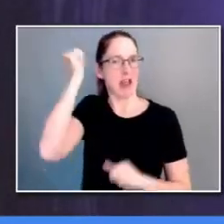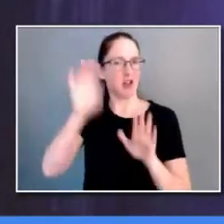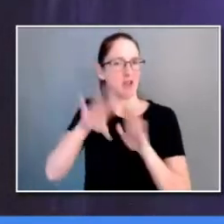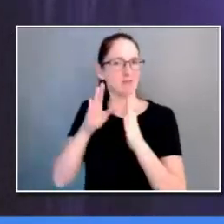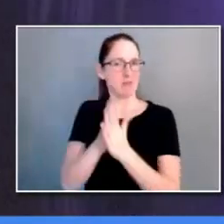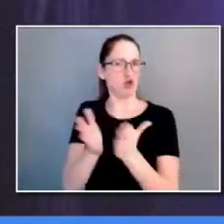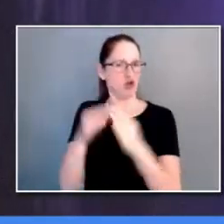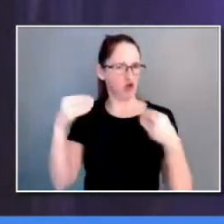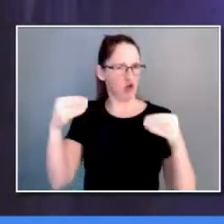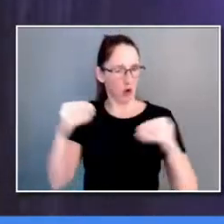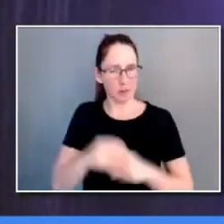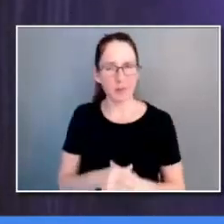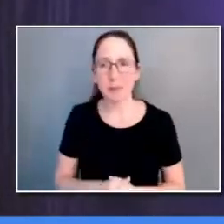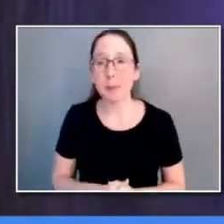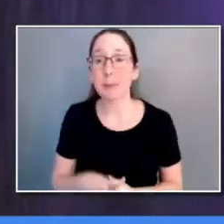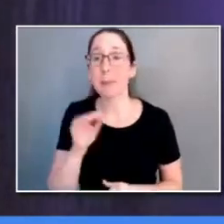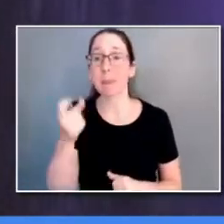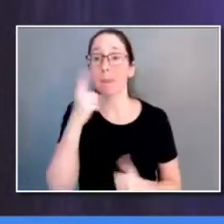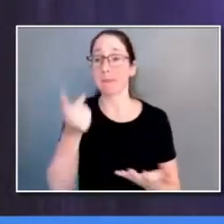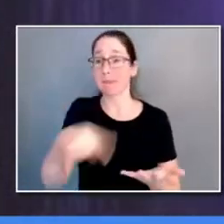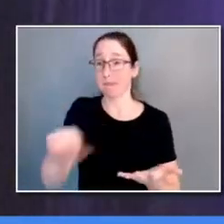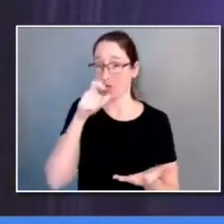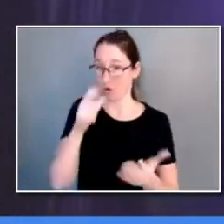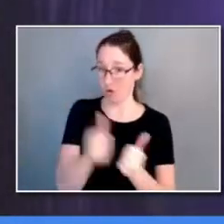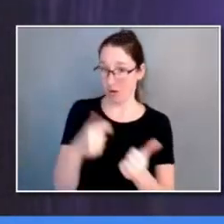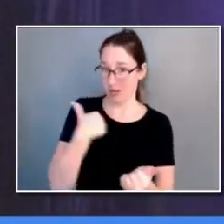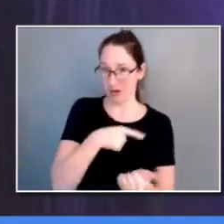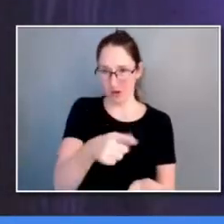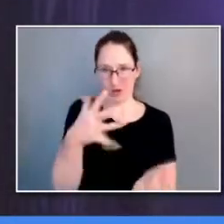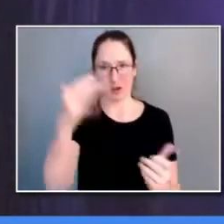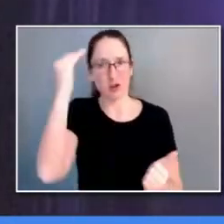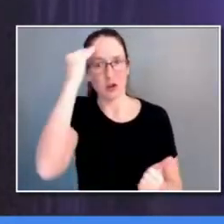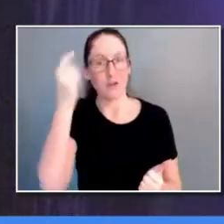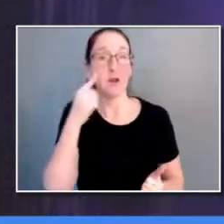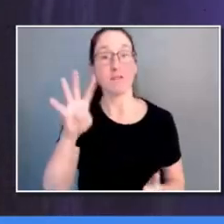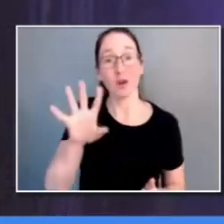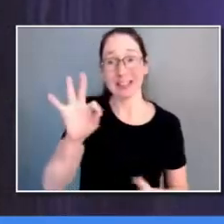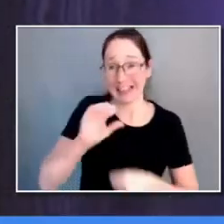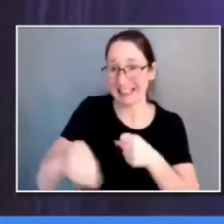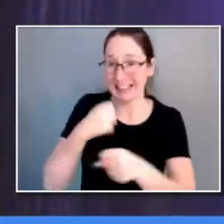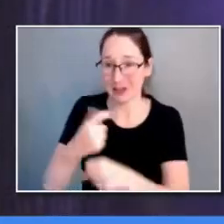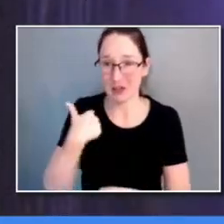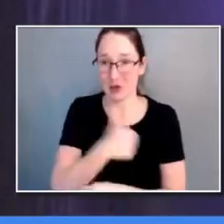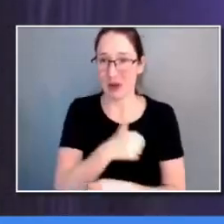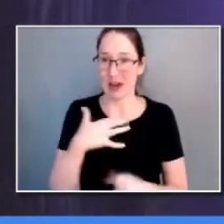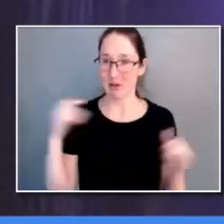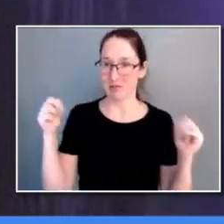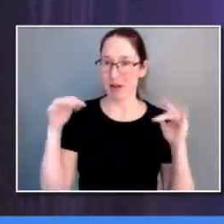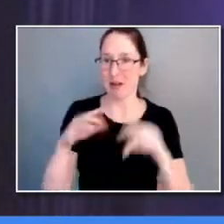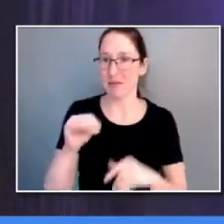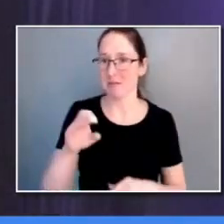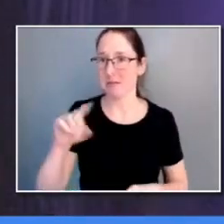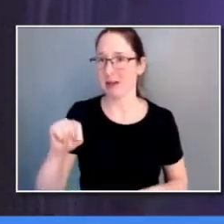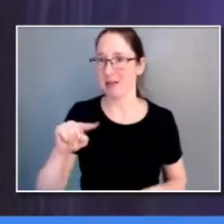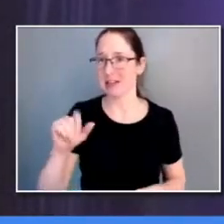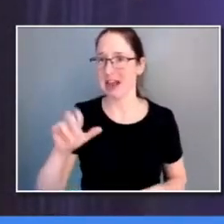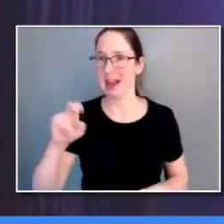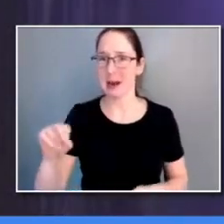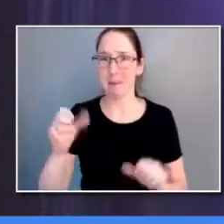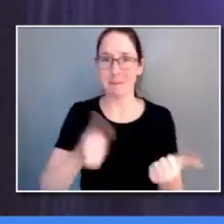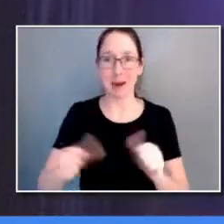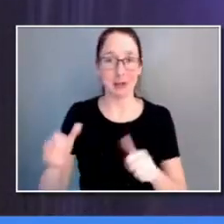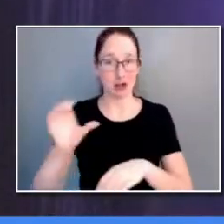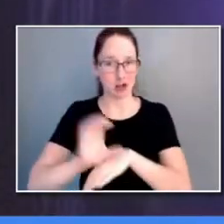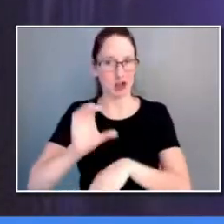bookstore. And for those of you who have been with us, you know that for 49 years we have gathered at Mount Zion Baptist Church. It is